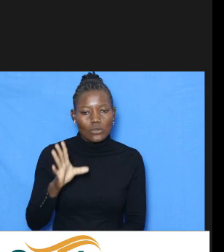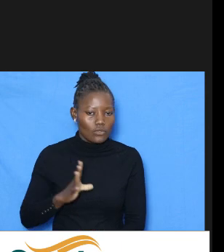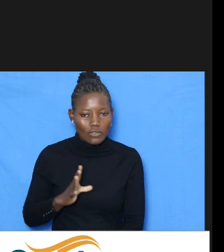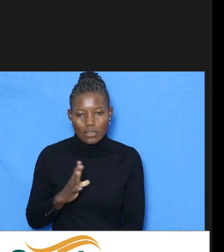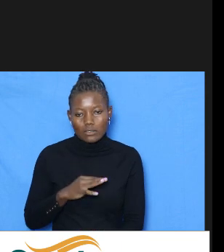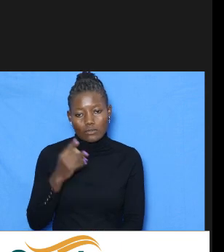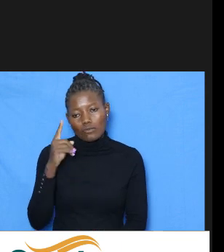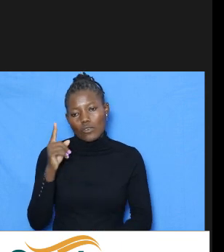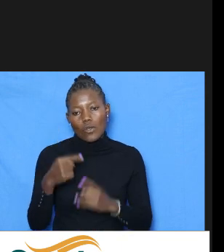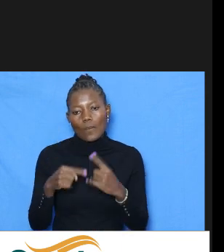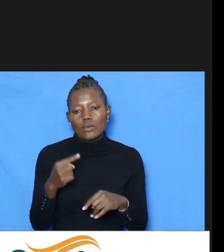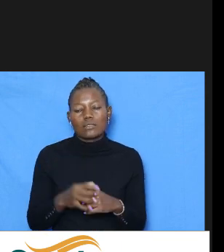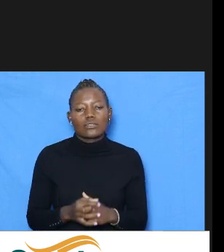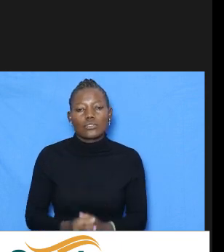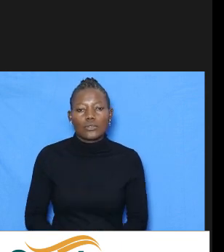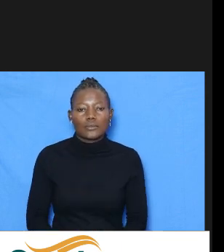competition.